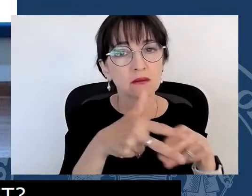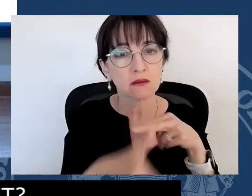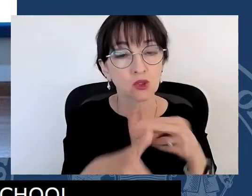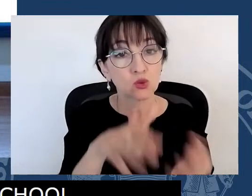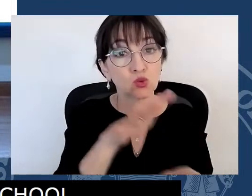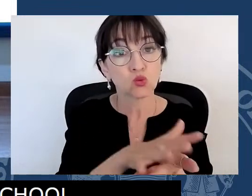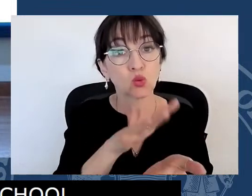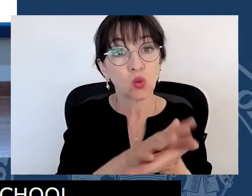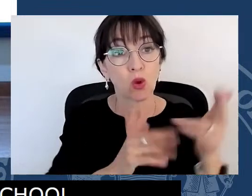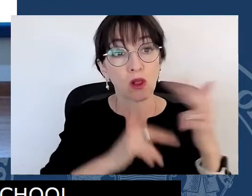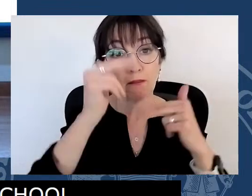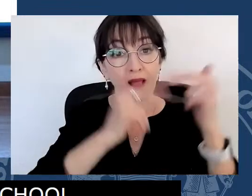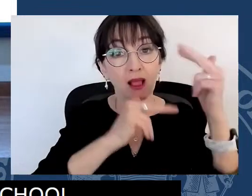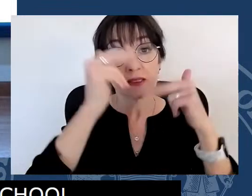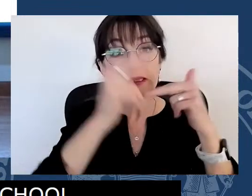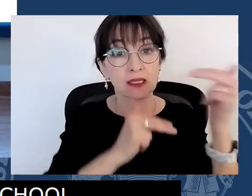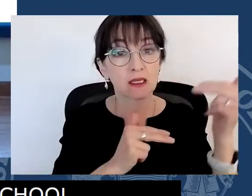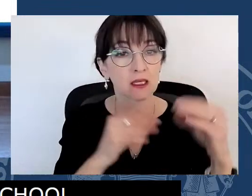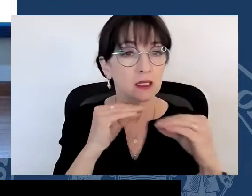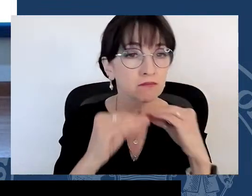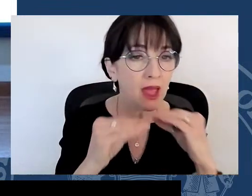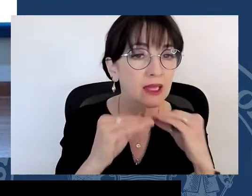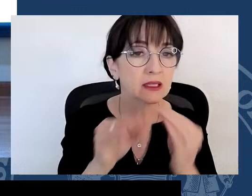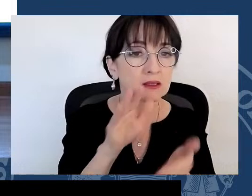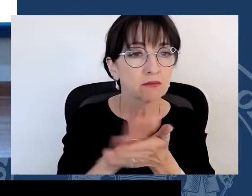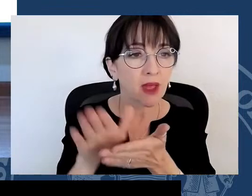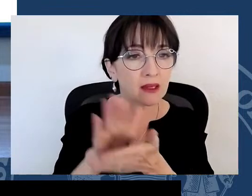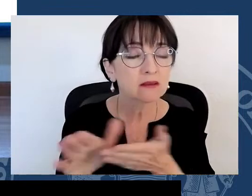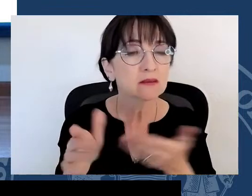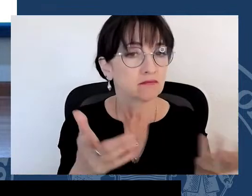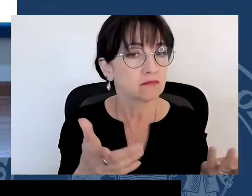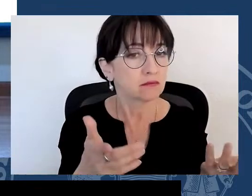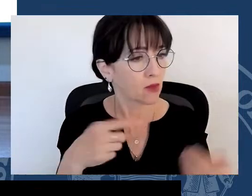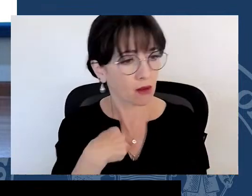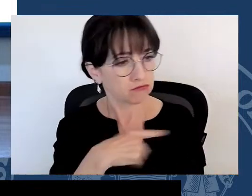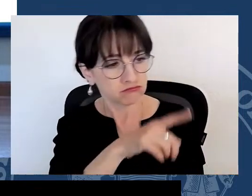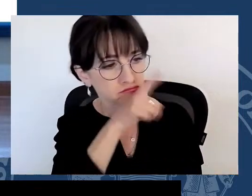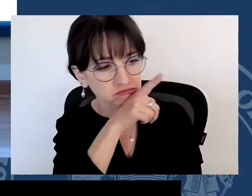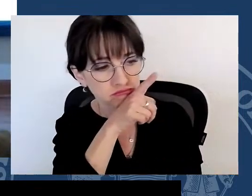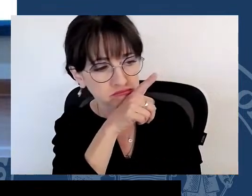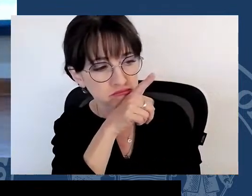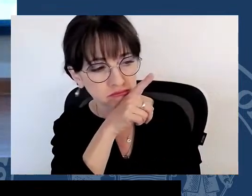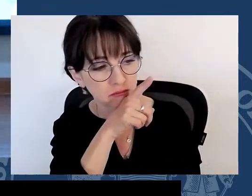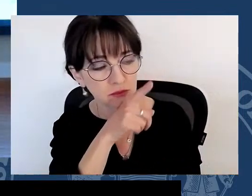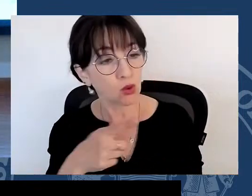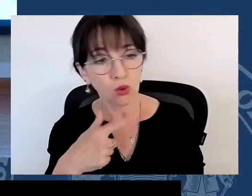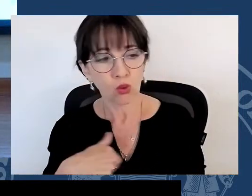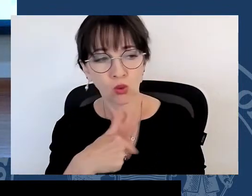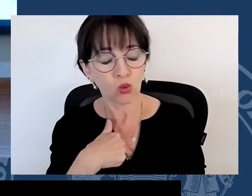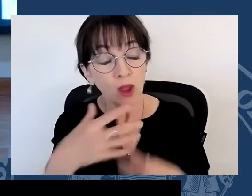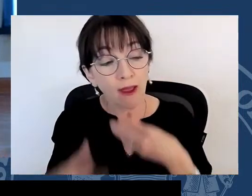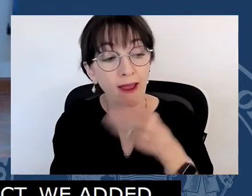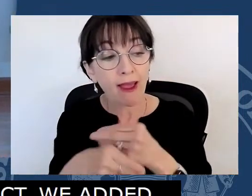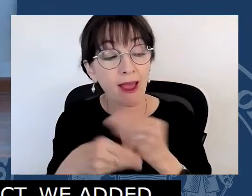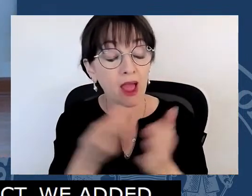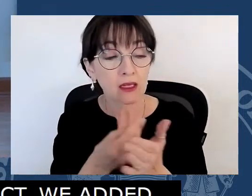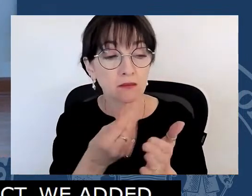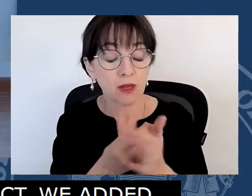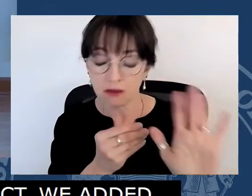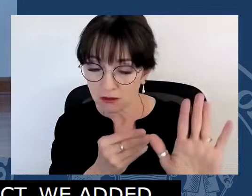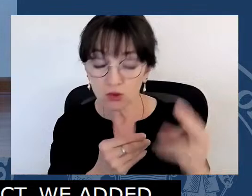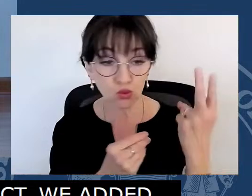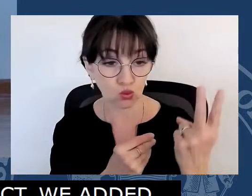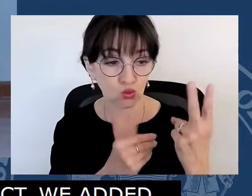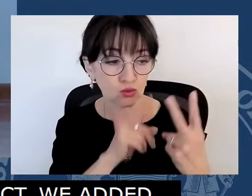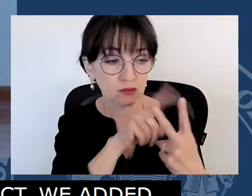fact, we've been adding money to what's called minor capital, well, two things. We've been